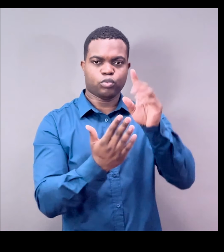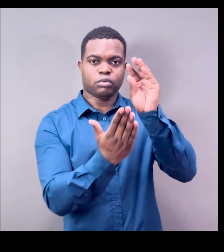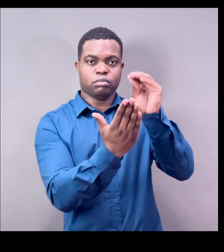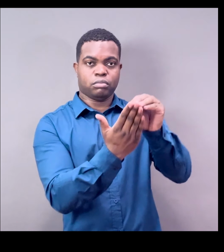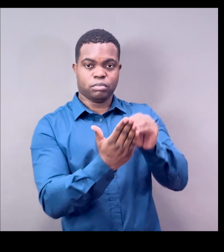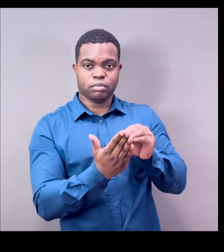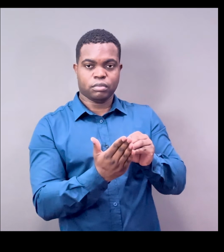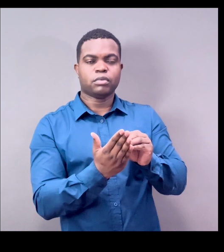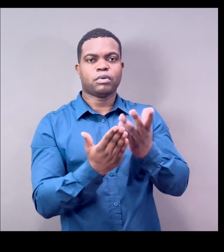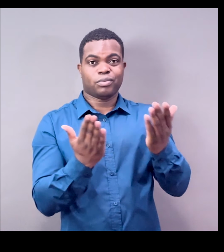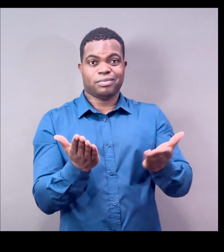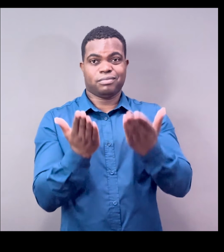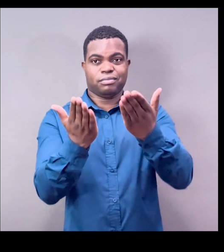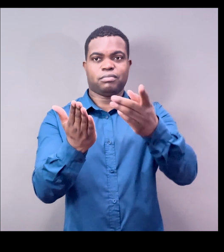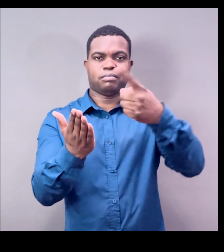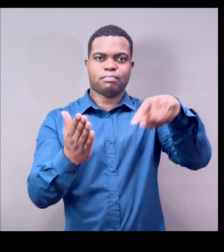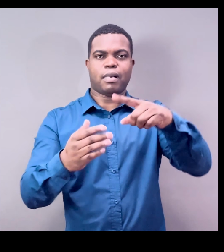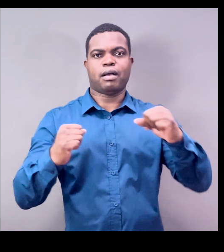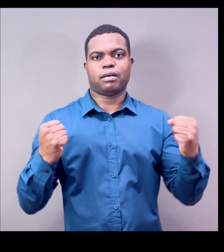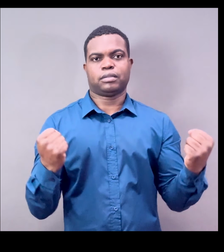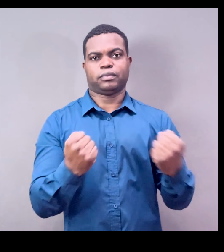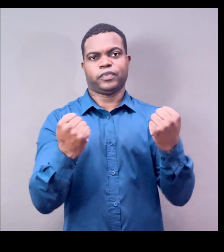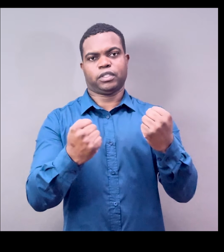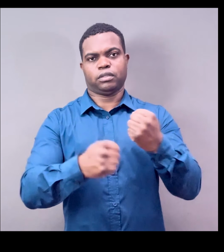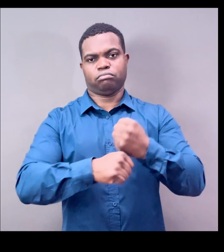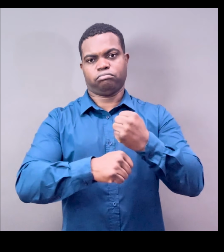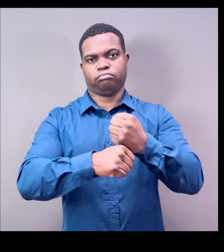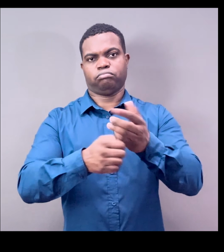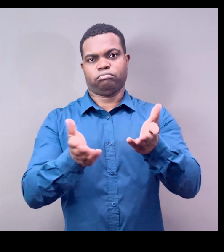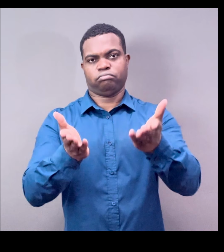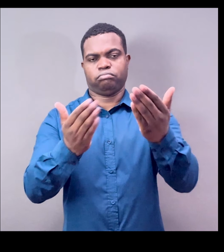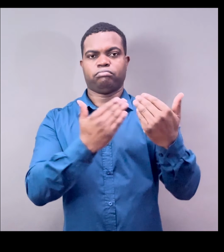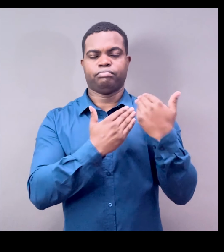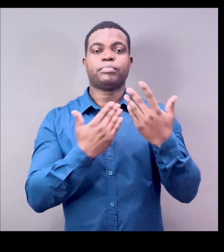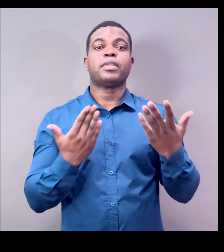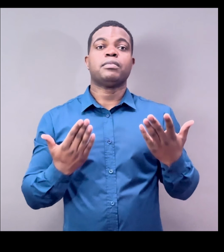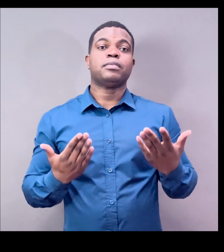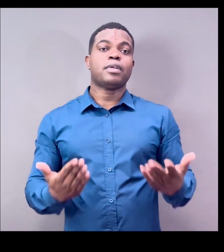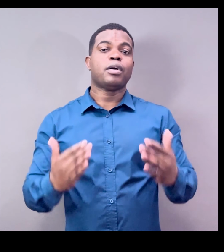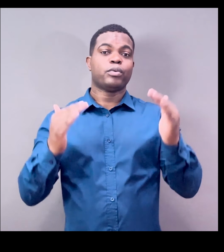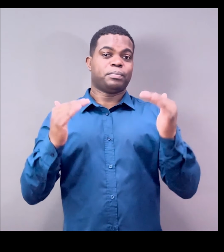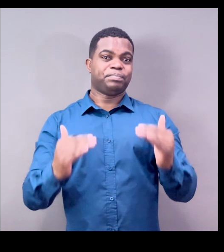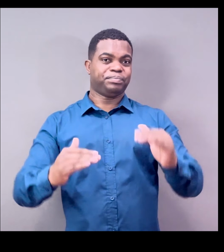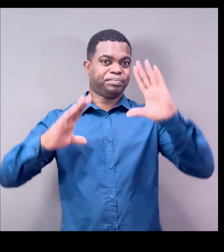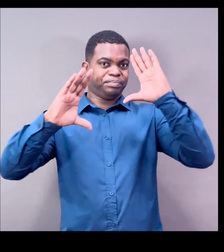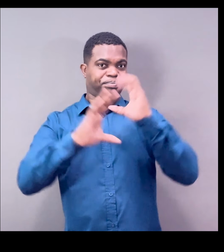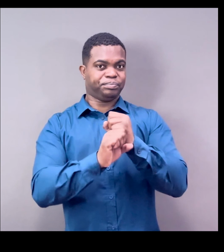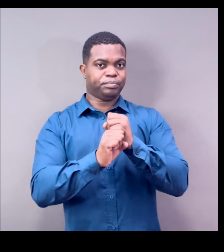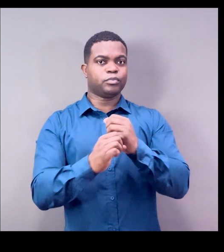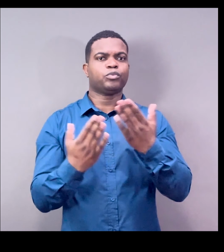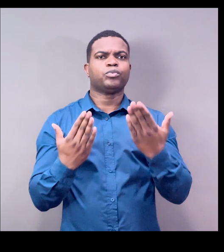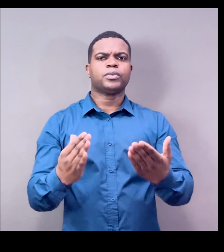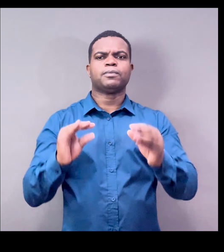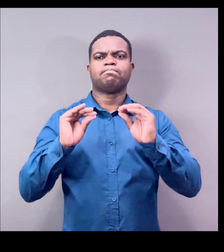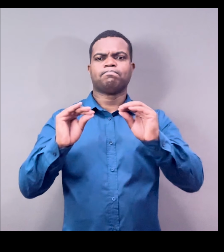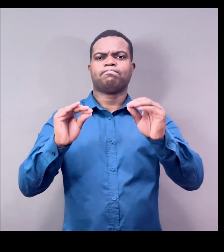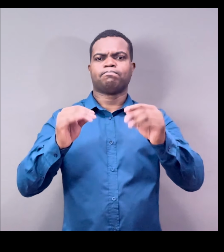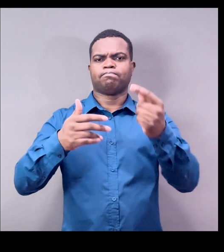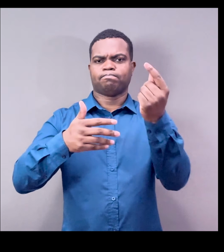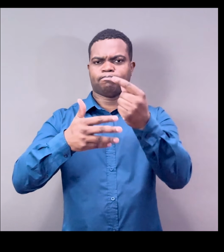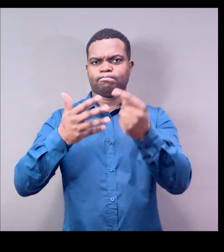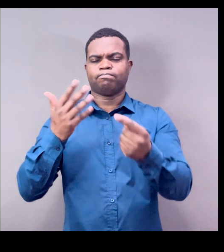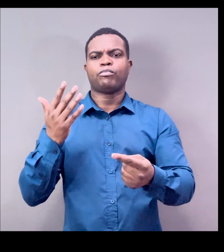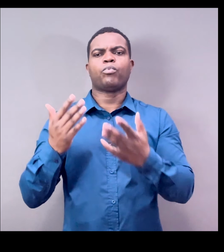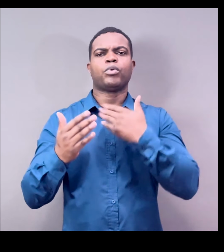So that is an activity for you. In summary, this module is